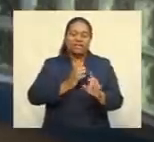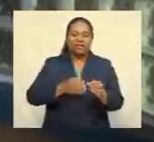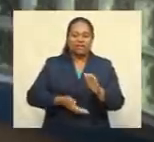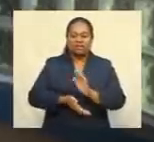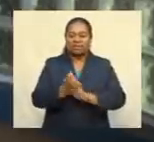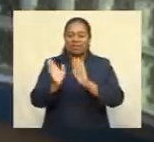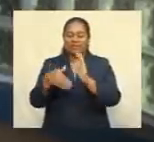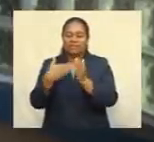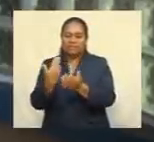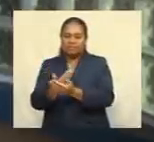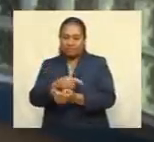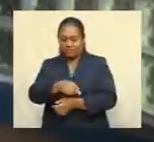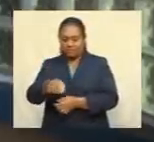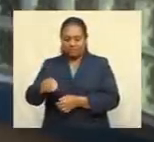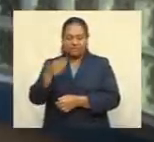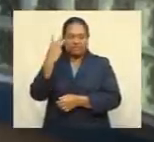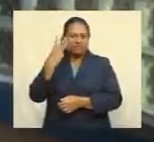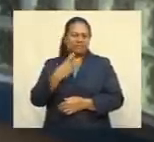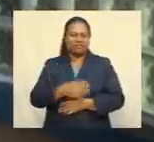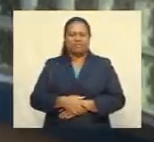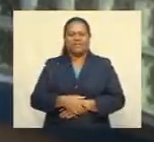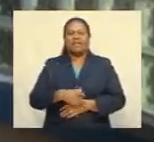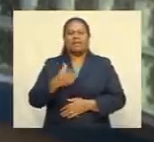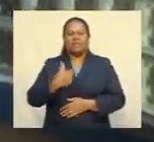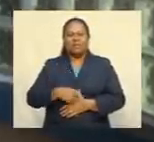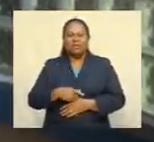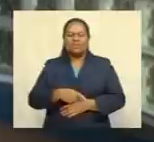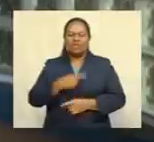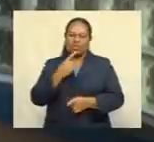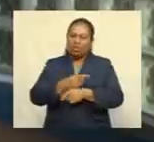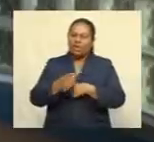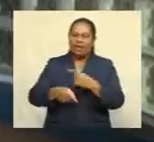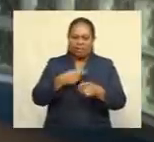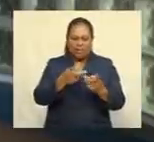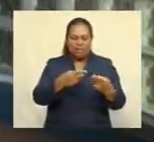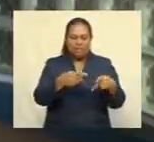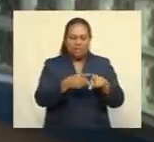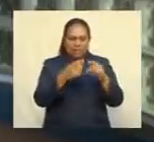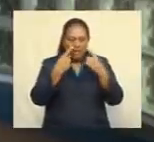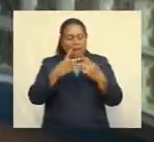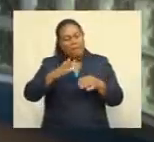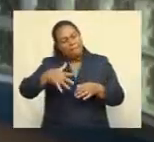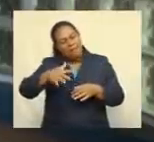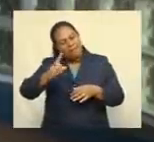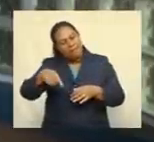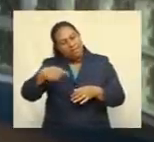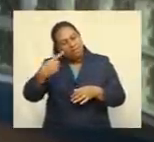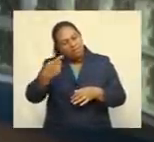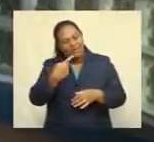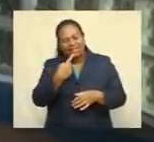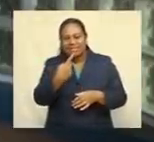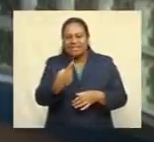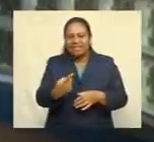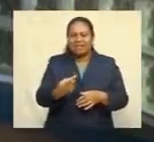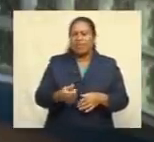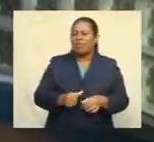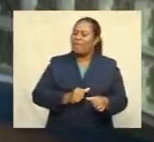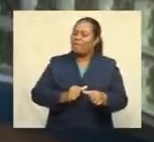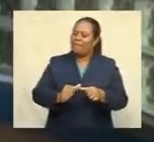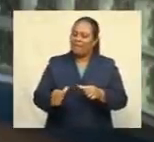we haven't counted numbers because you're talking about a geographical area. So maybe tomorrow I will be able to get a little bit